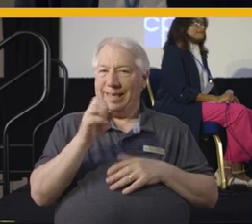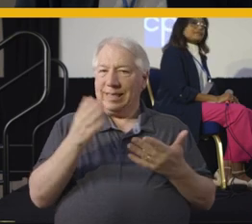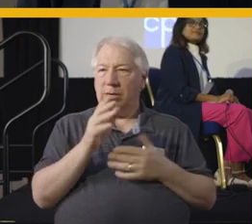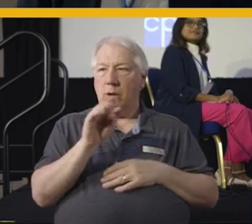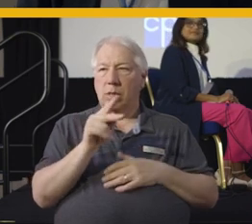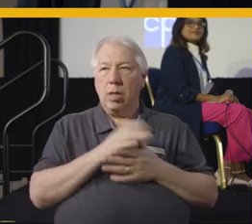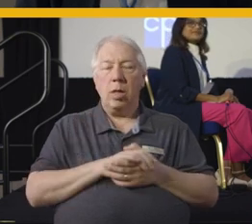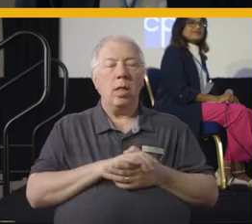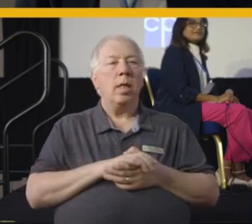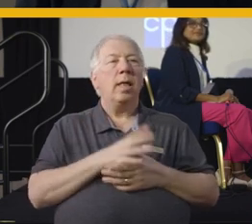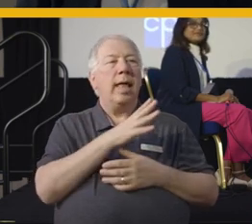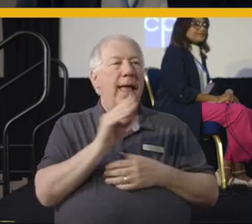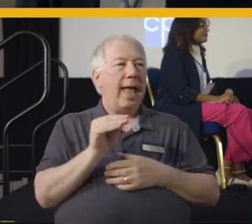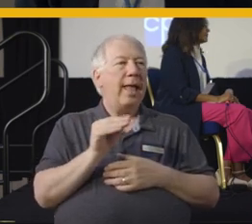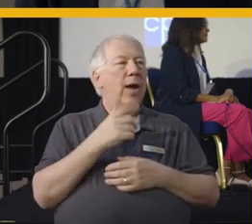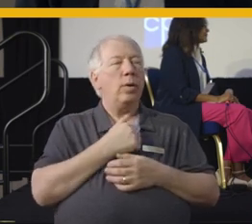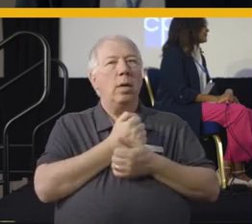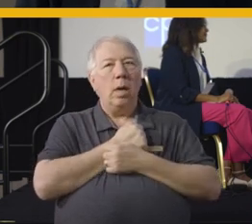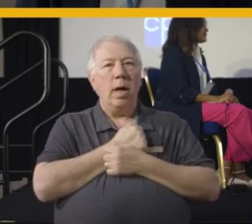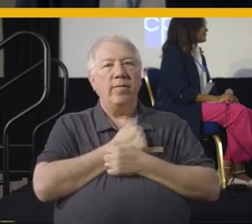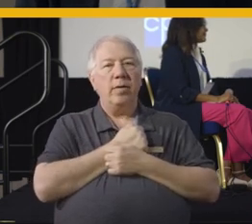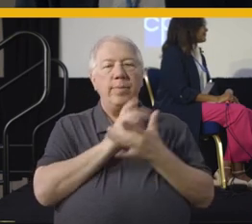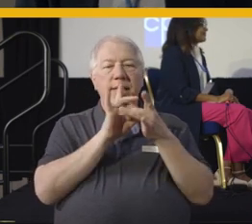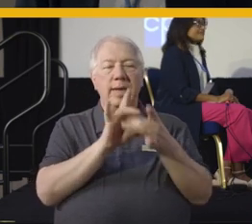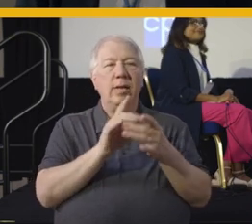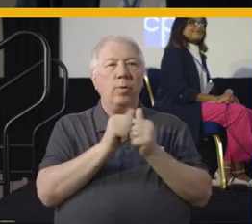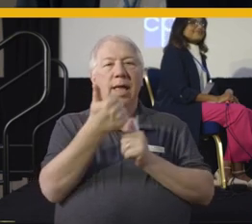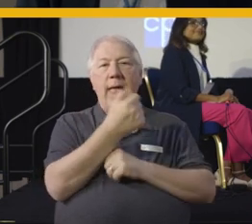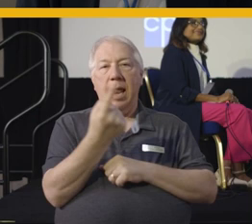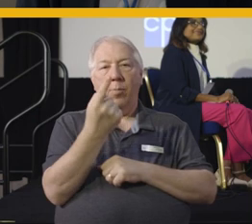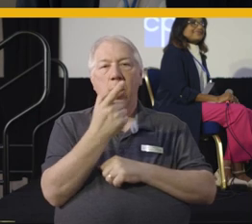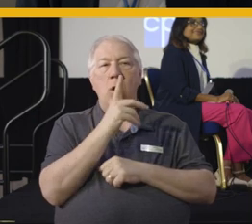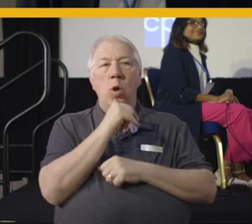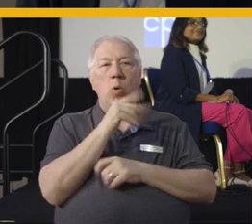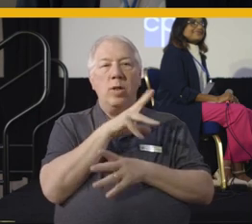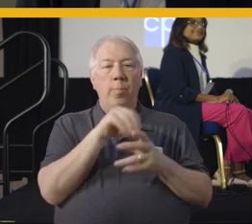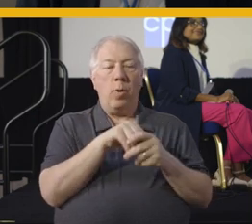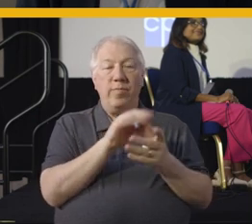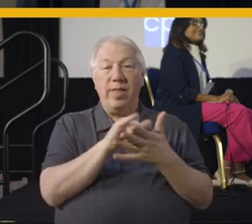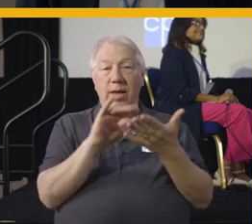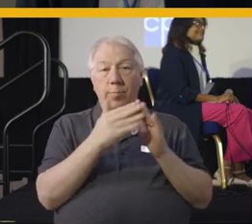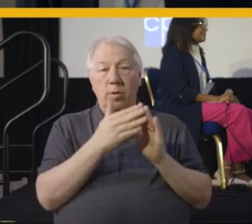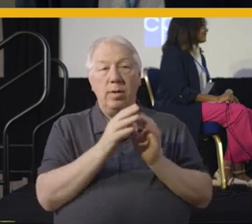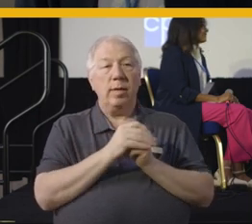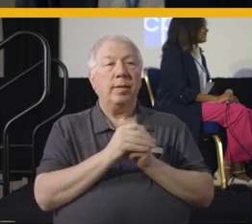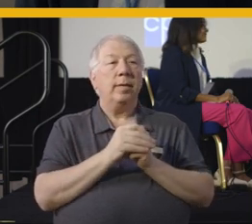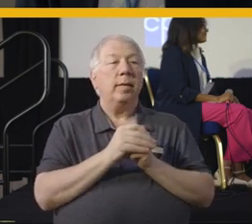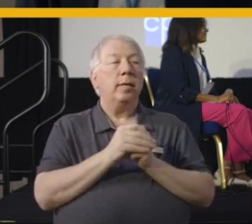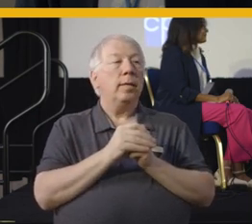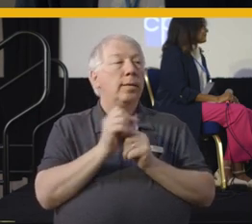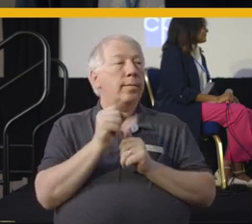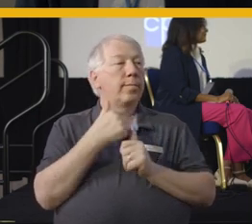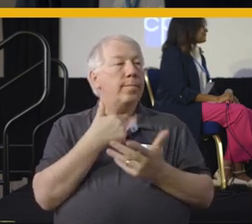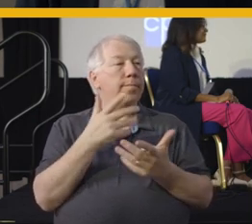Arkansas, and I would love to be connected with anyone who is a part of that community, so